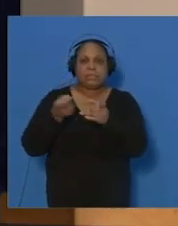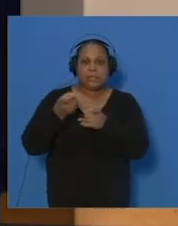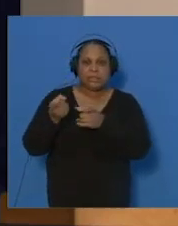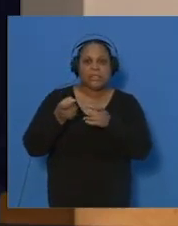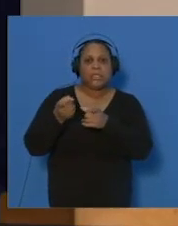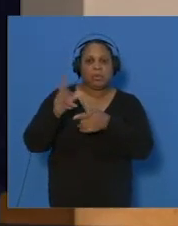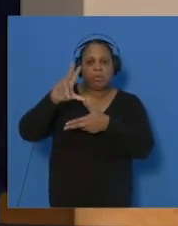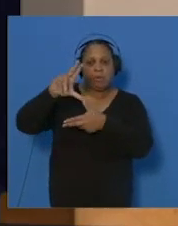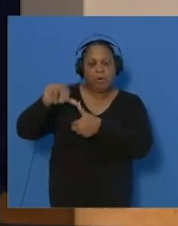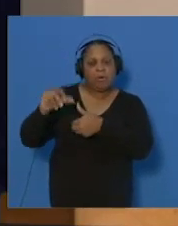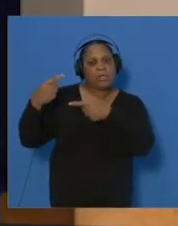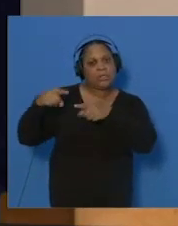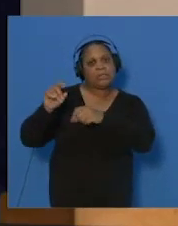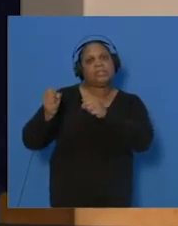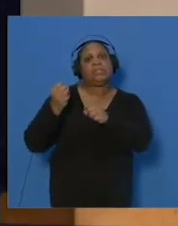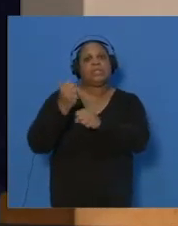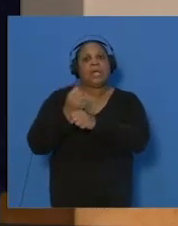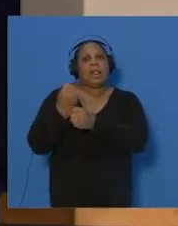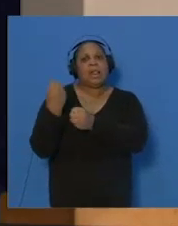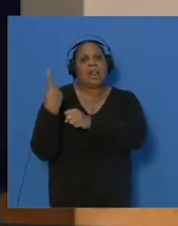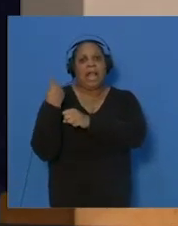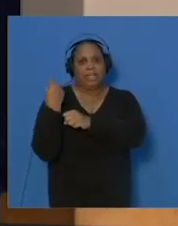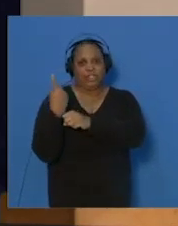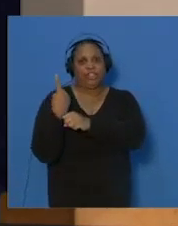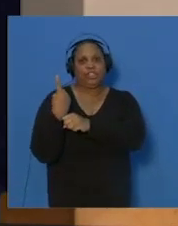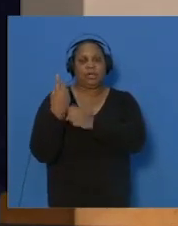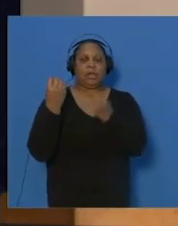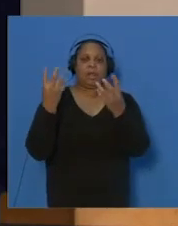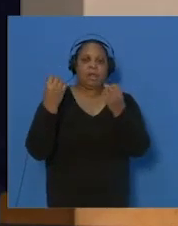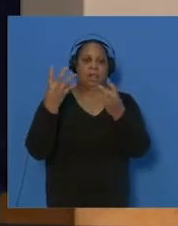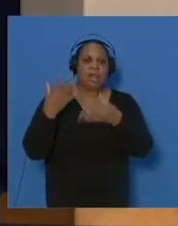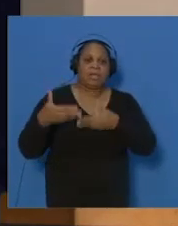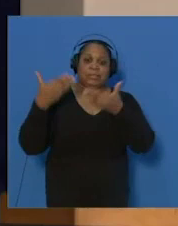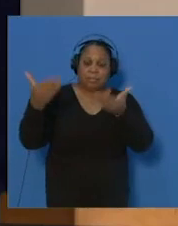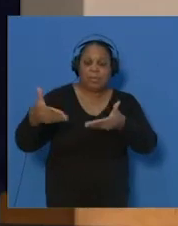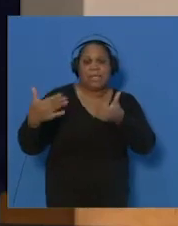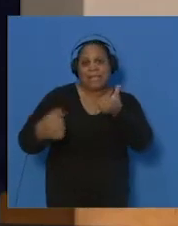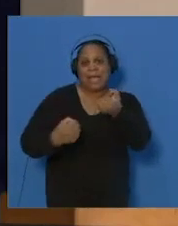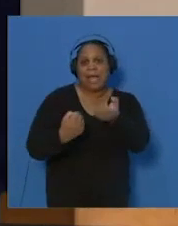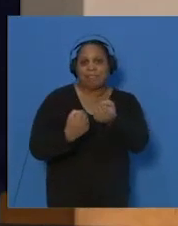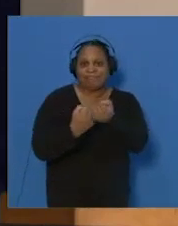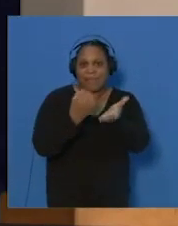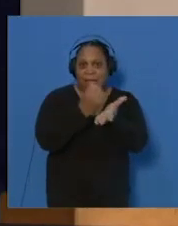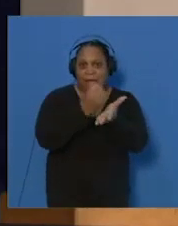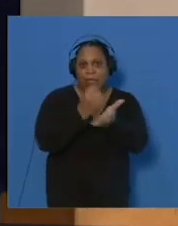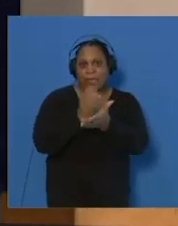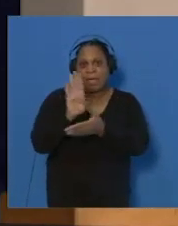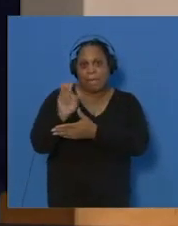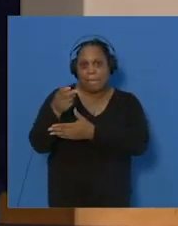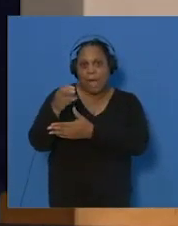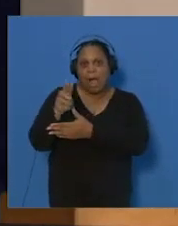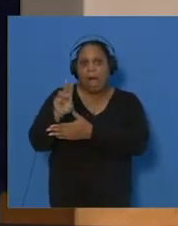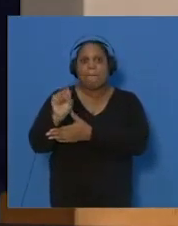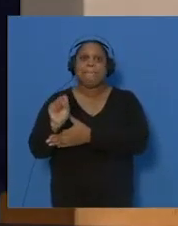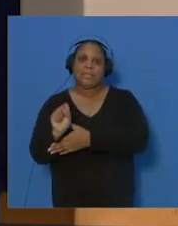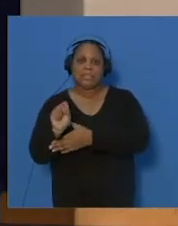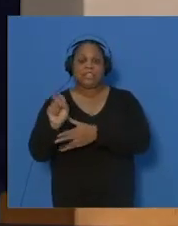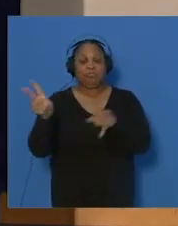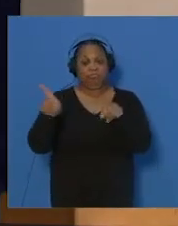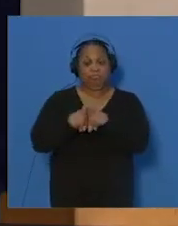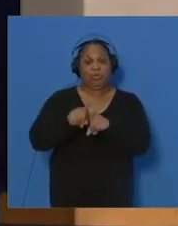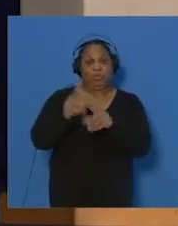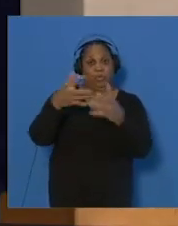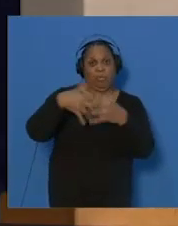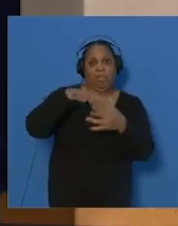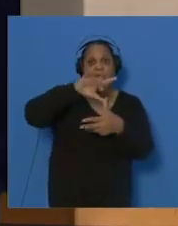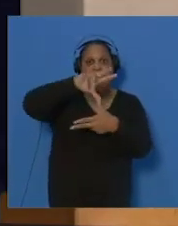over this year. Last year, as you know, we gave a number of our supplies helping the people in the Bahamas, and we had a hurricane as well. We are in the process of